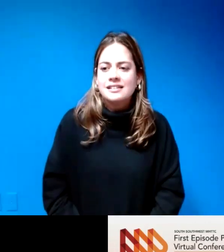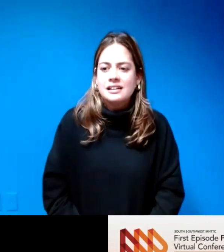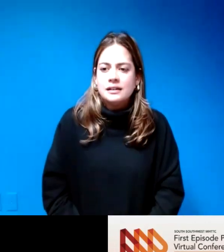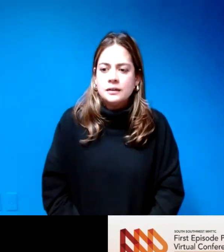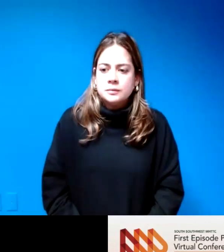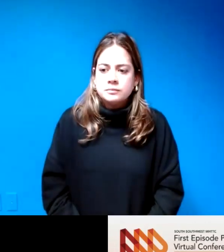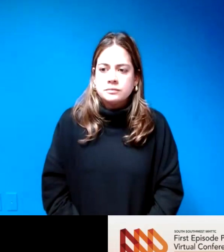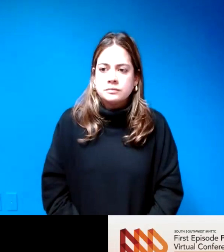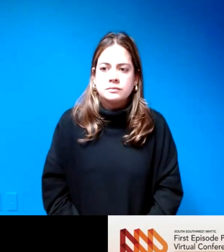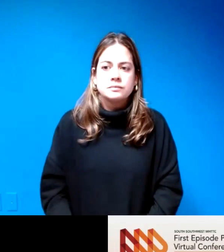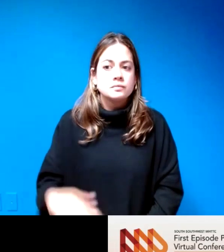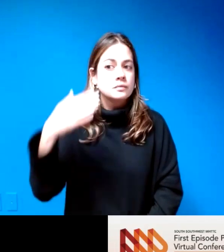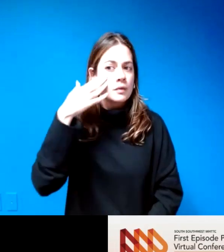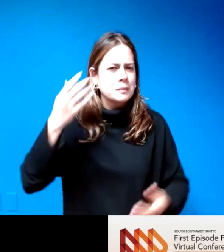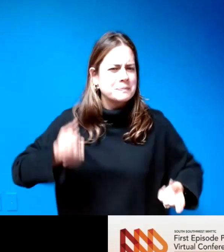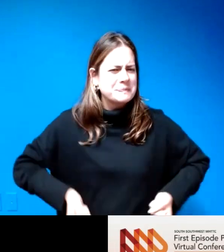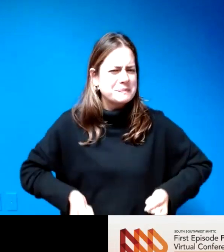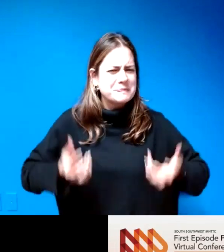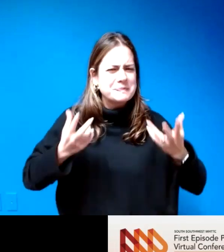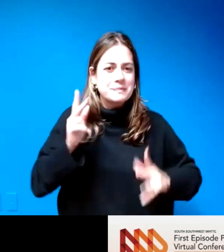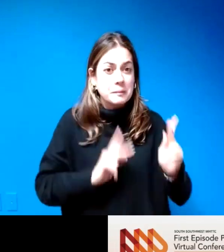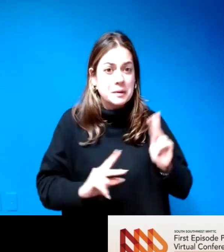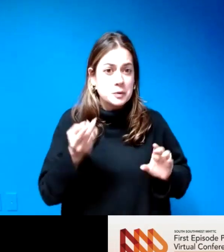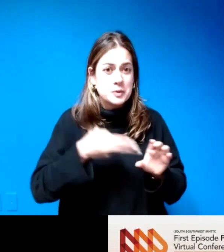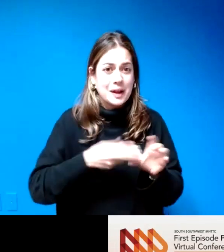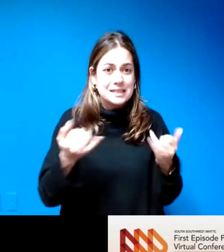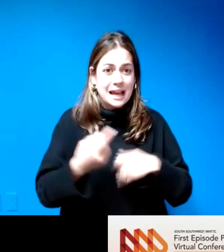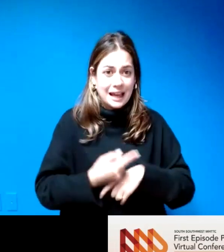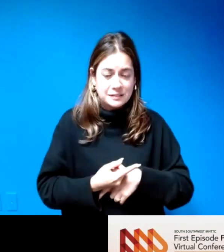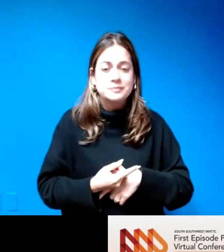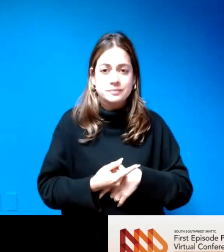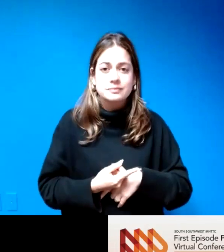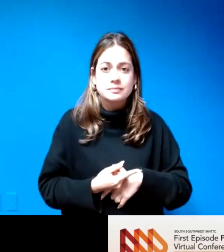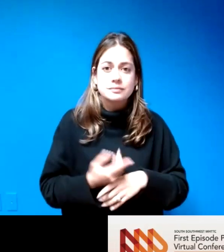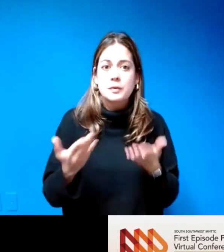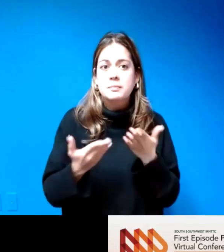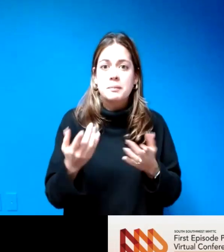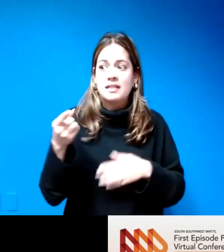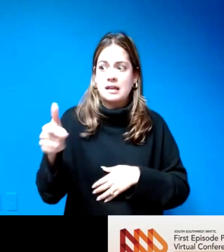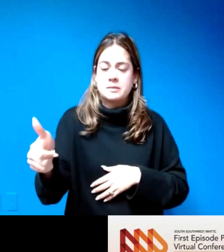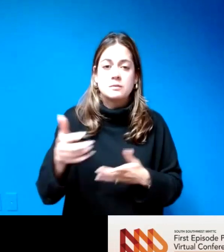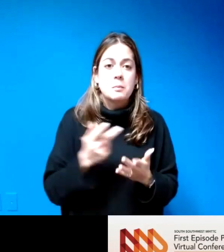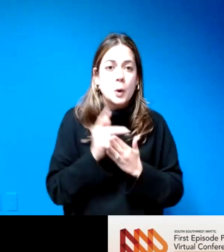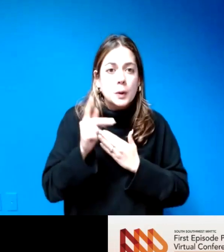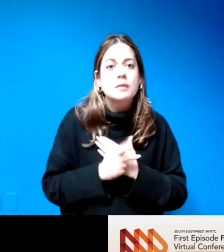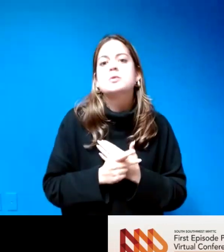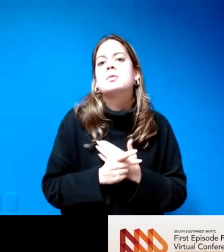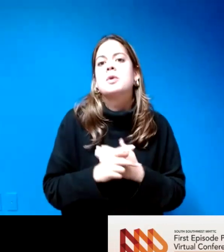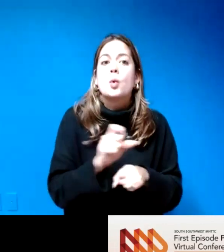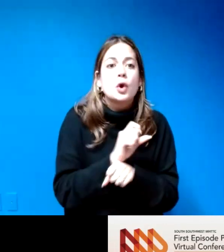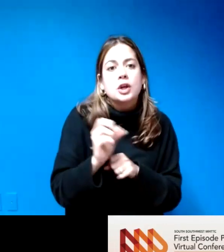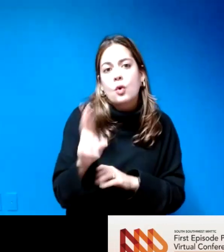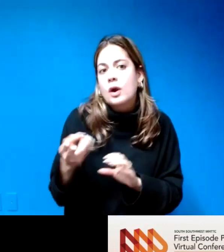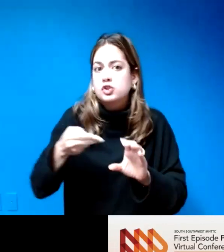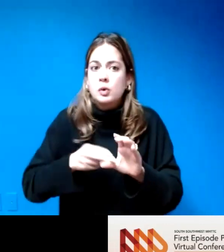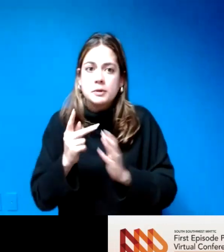I know that many of the participants that we have here today may be in programs, working with programs or participating